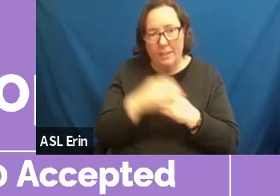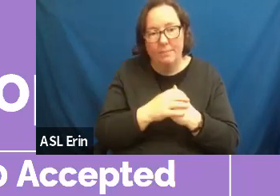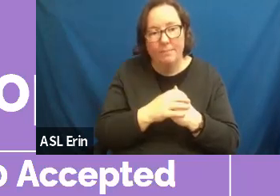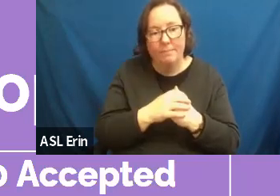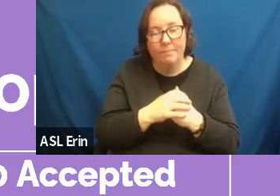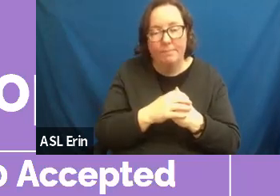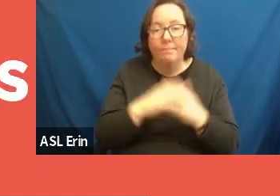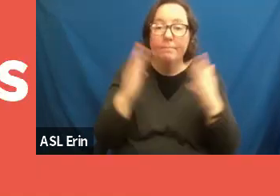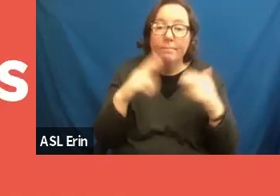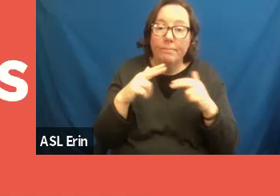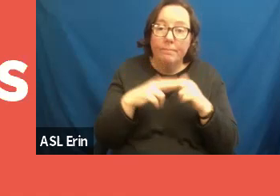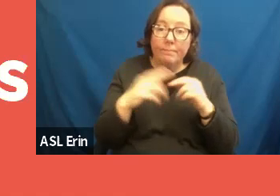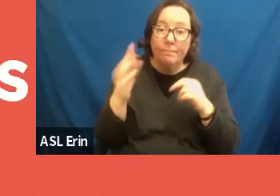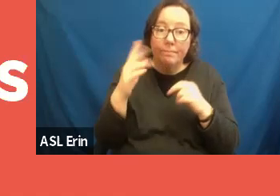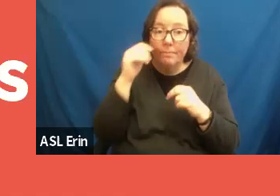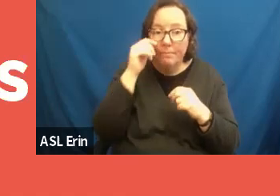please.